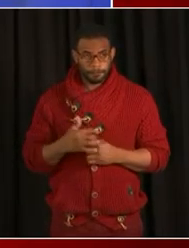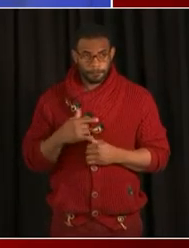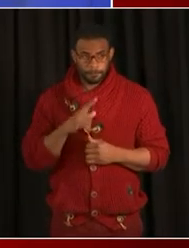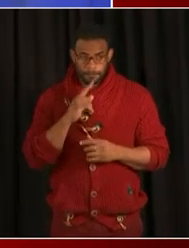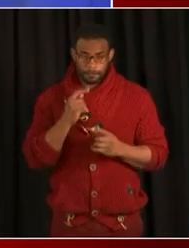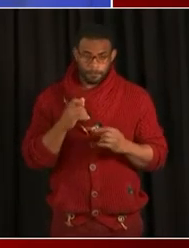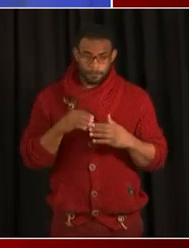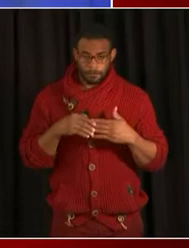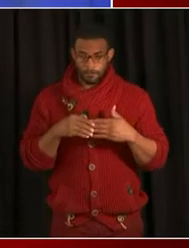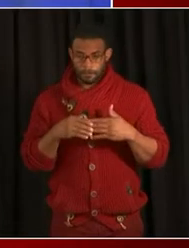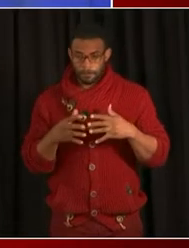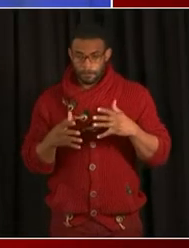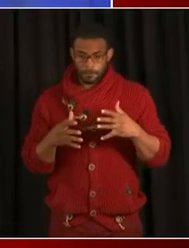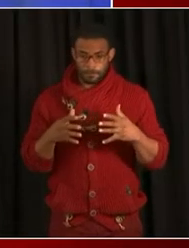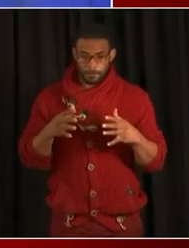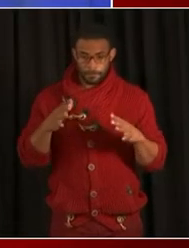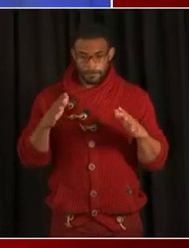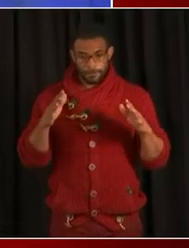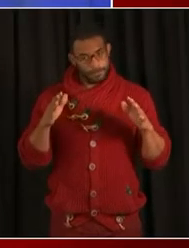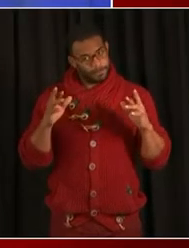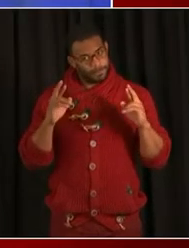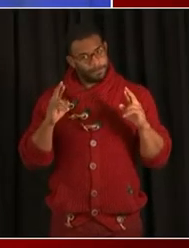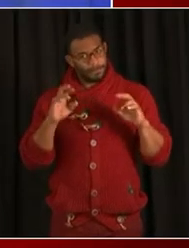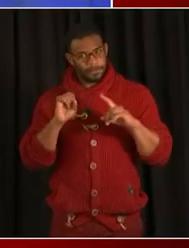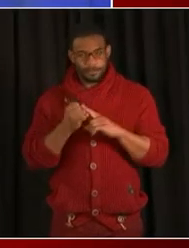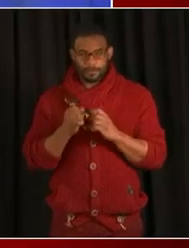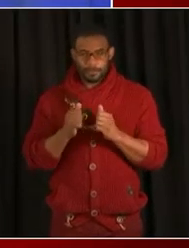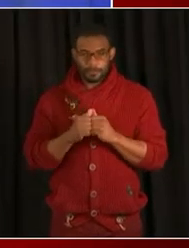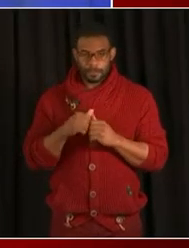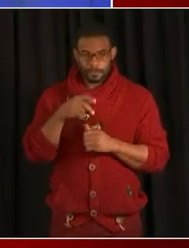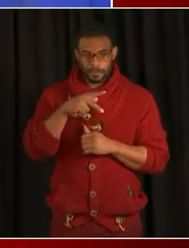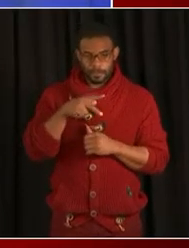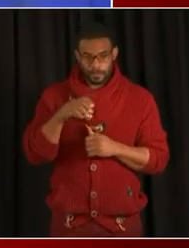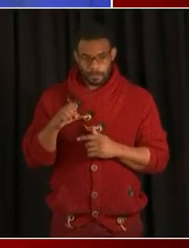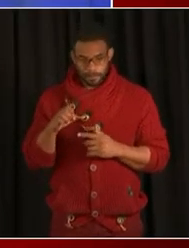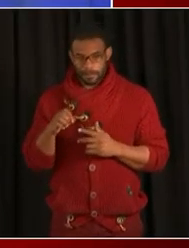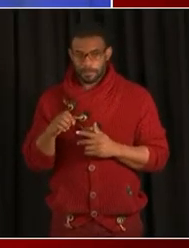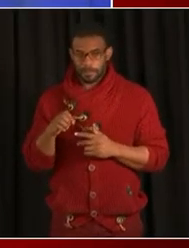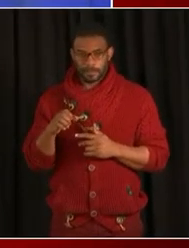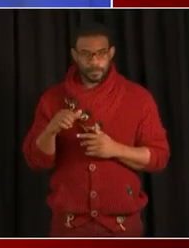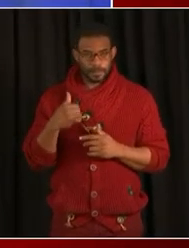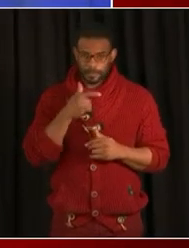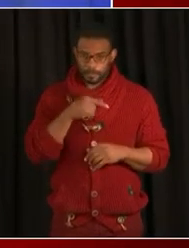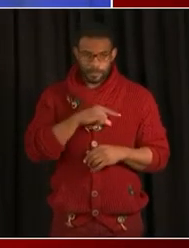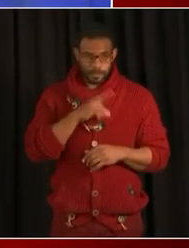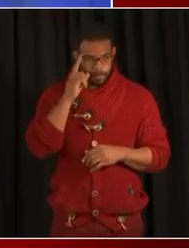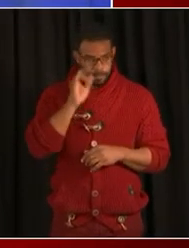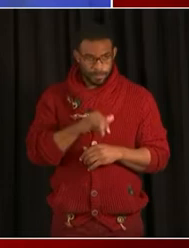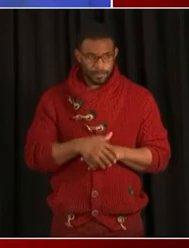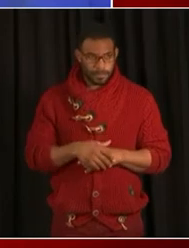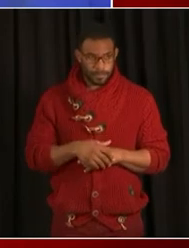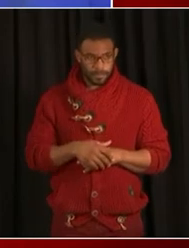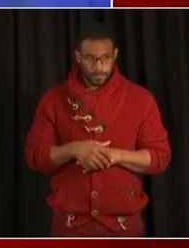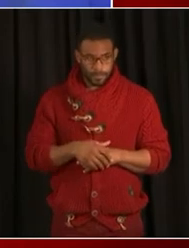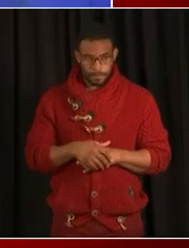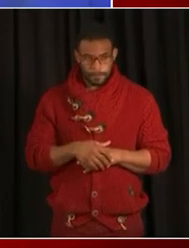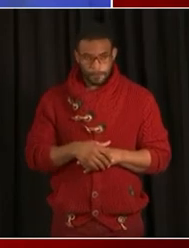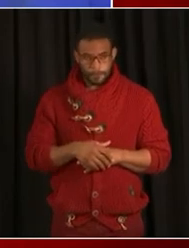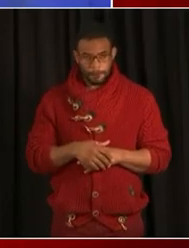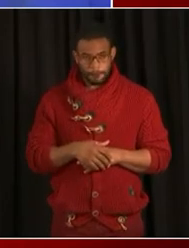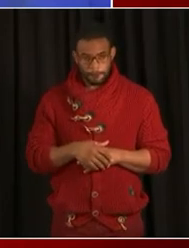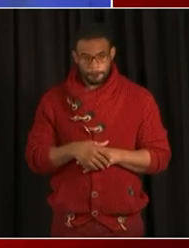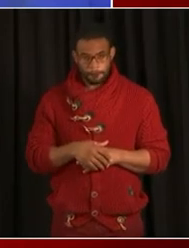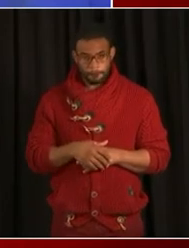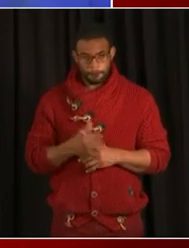We were in a little bit of a Goldilocks situation with PPP, so we did not qualify for that.